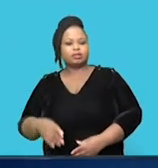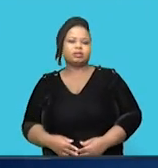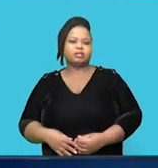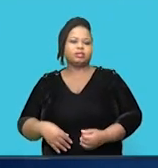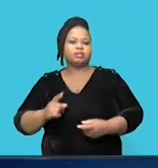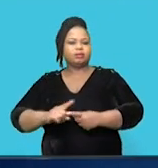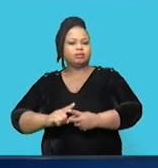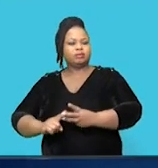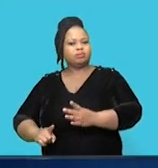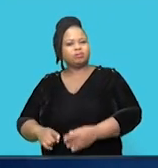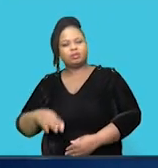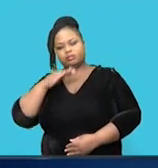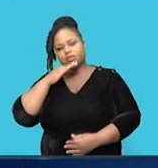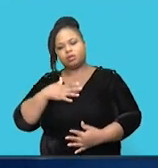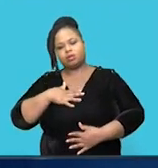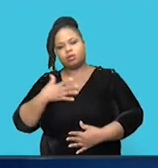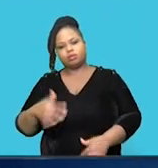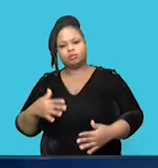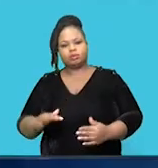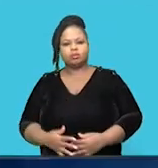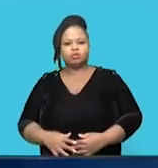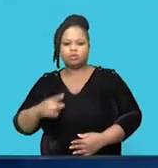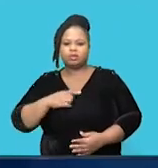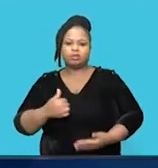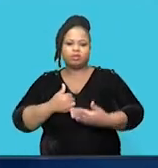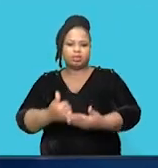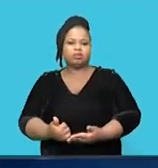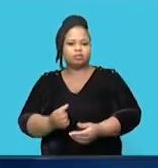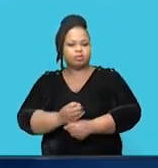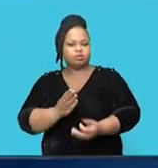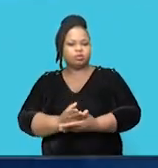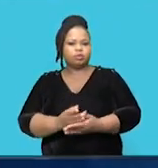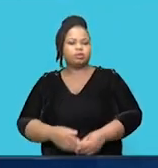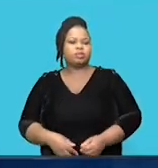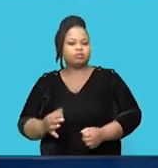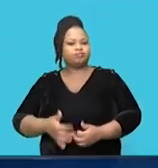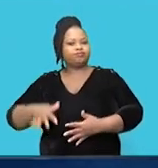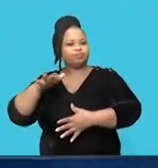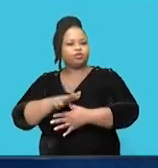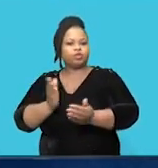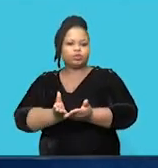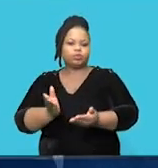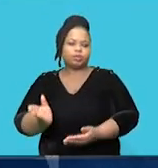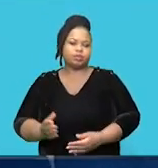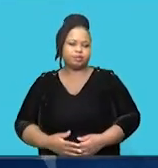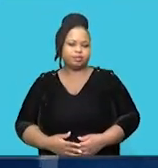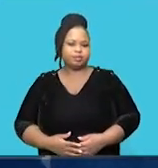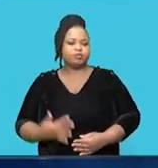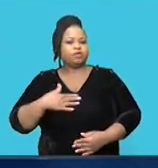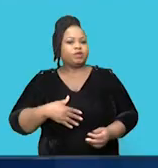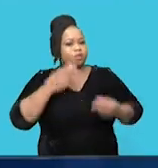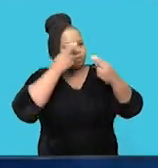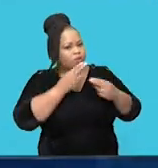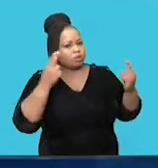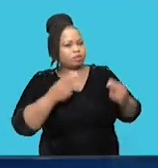neminikelo eyohlukeneyo kutsho lukhulu kuba kunceda ukugcina imbali yesi sikolo. We feel honored if